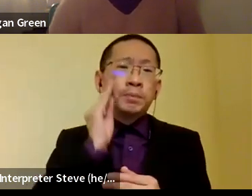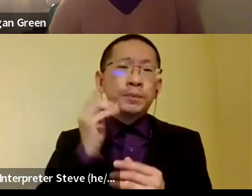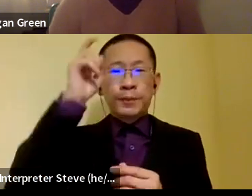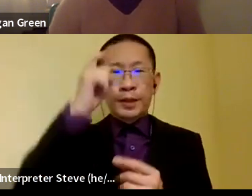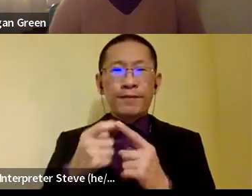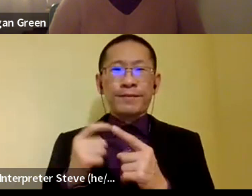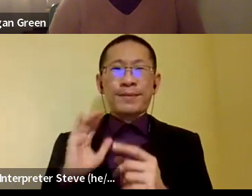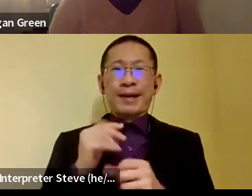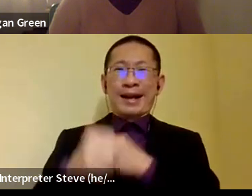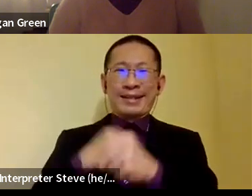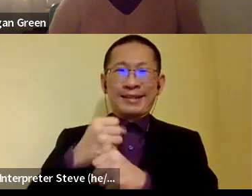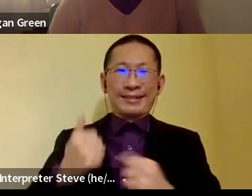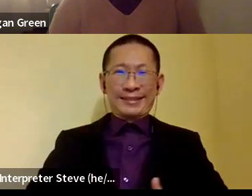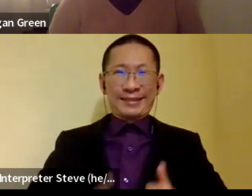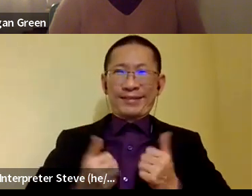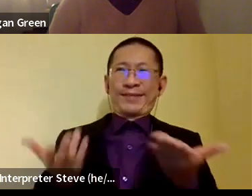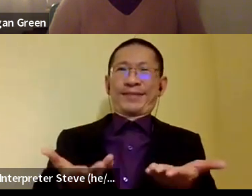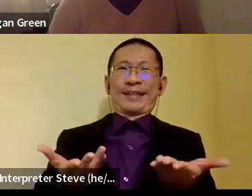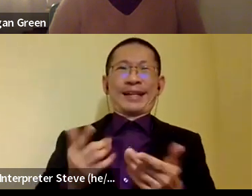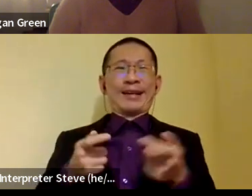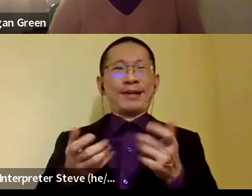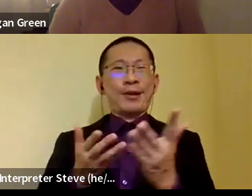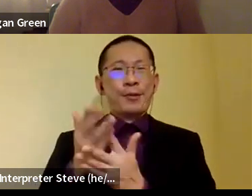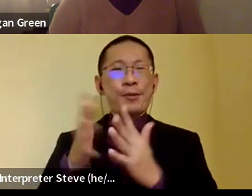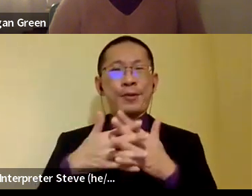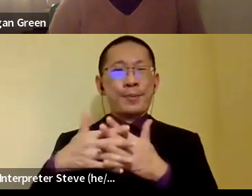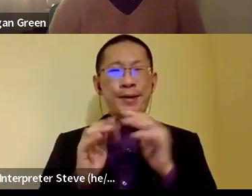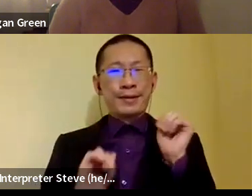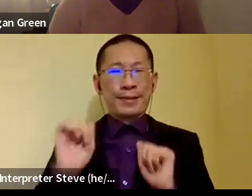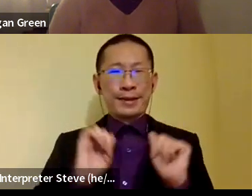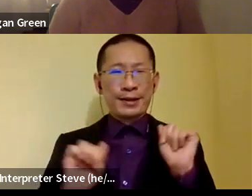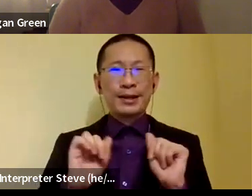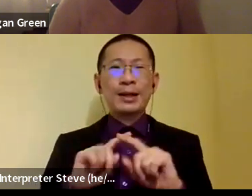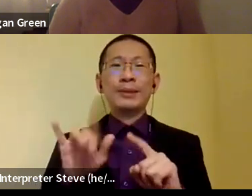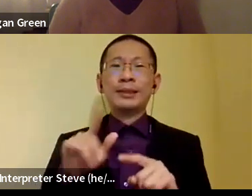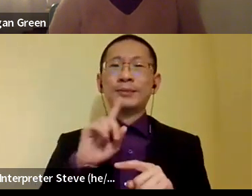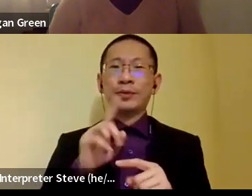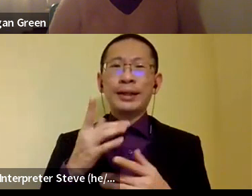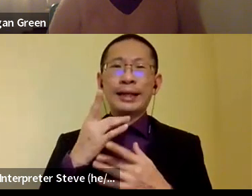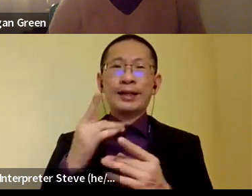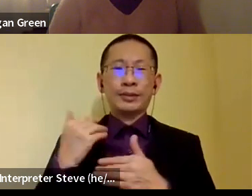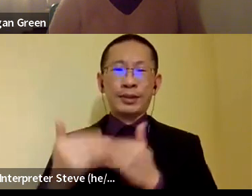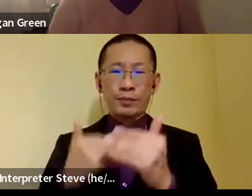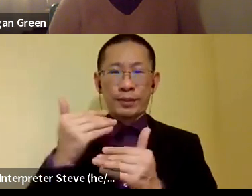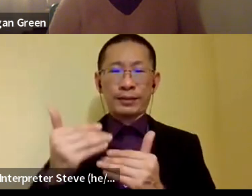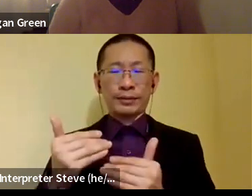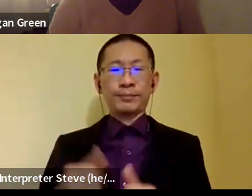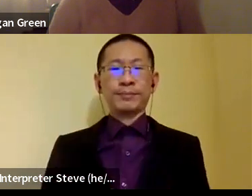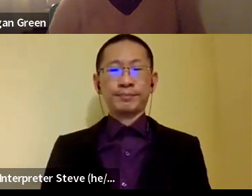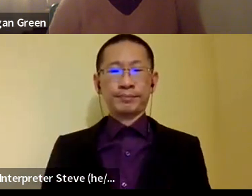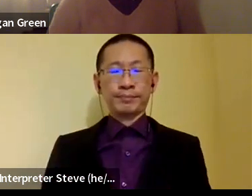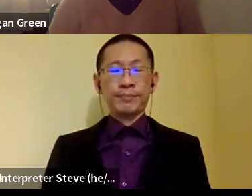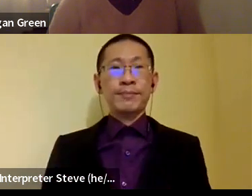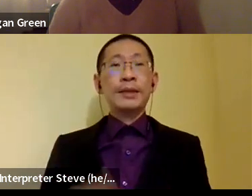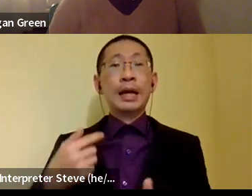of living in these bodies and managing through the American theater. But it's been a really interesting process. I'm finding personally,